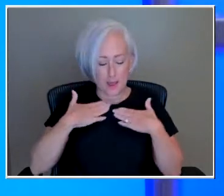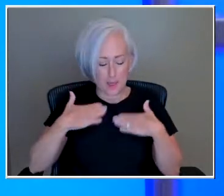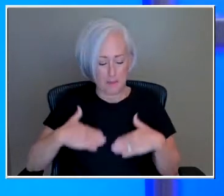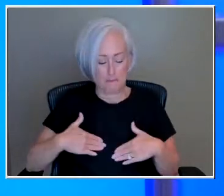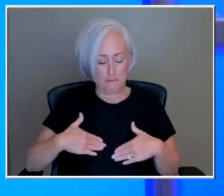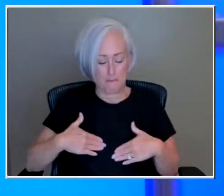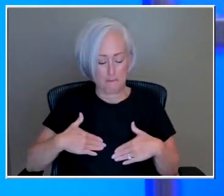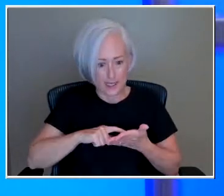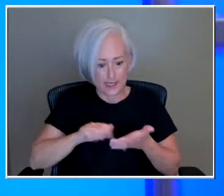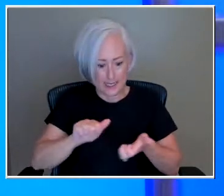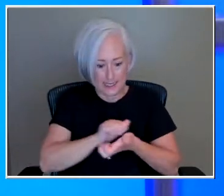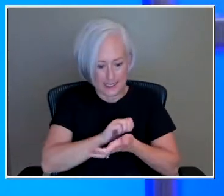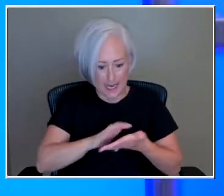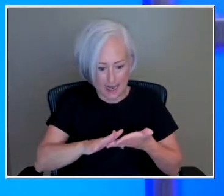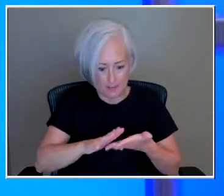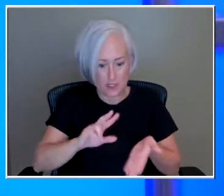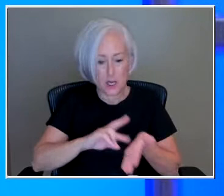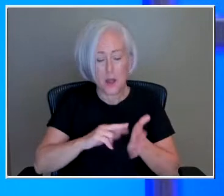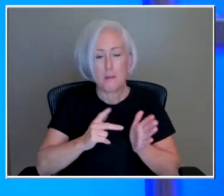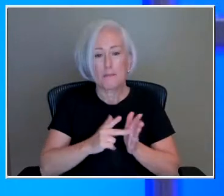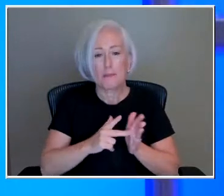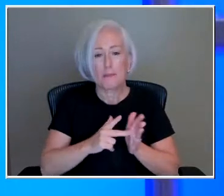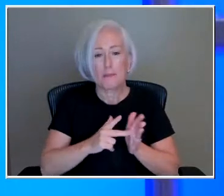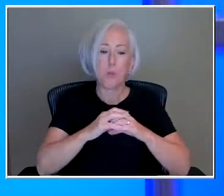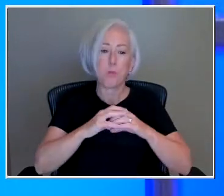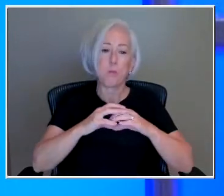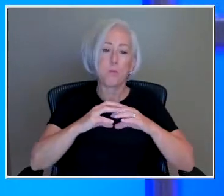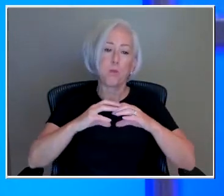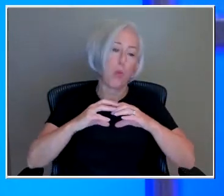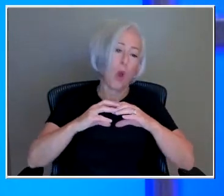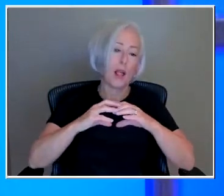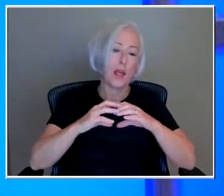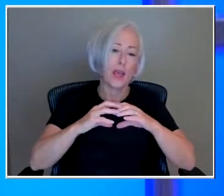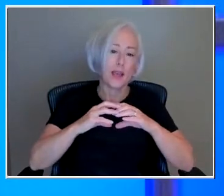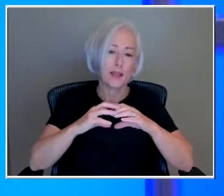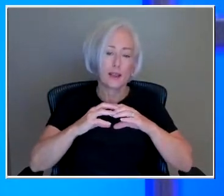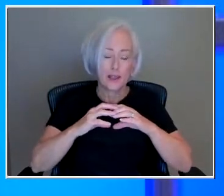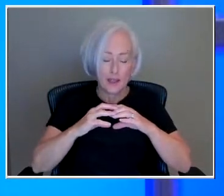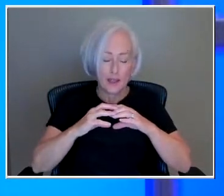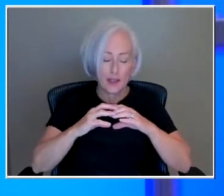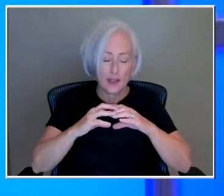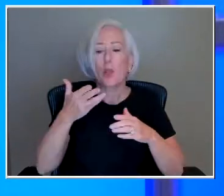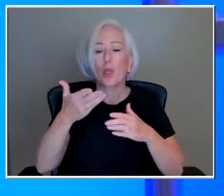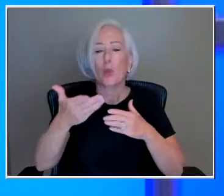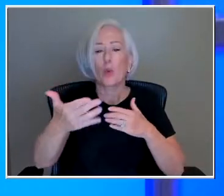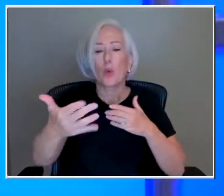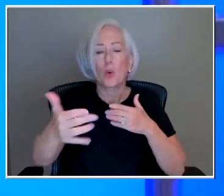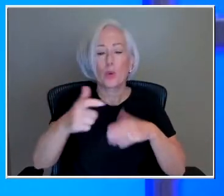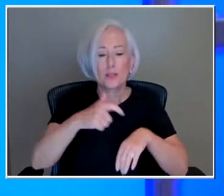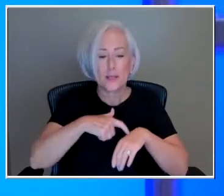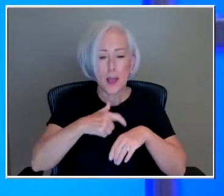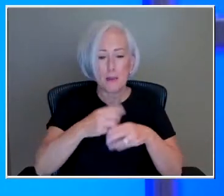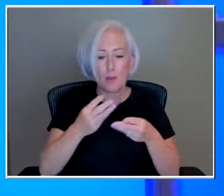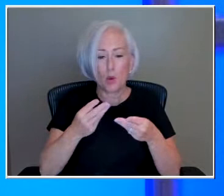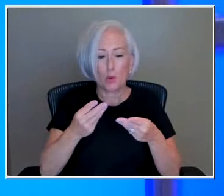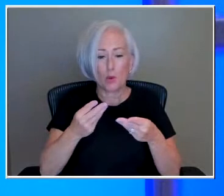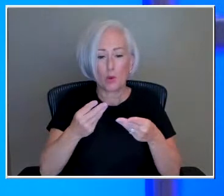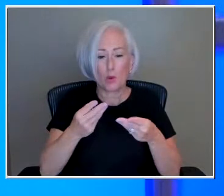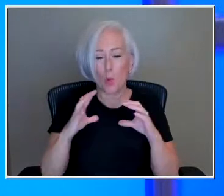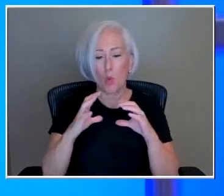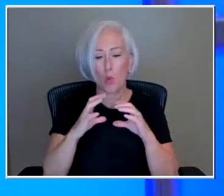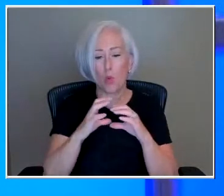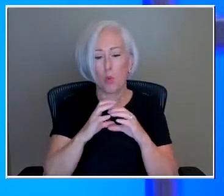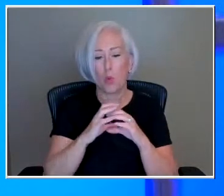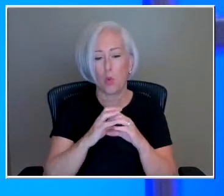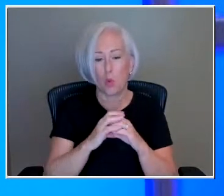little swelling and inflammation, and then over time that fades away, so the side effects go away. So there's just that recovery period that people experience, kind of